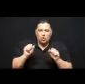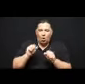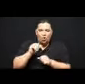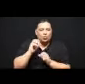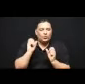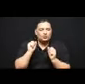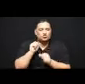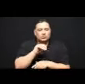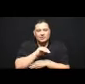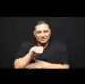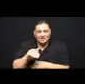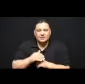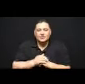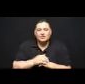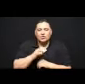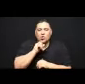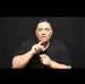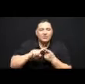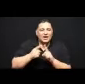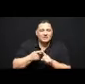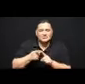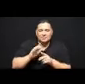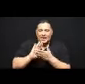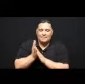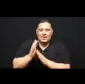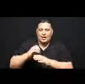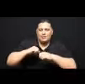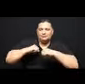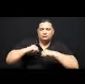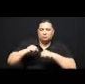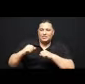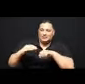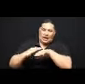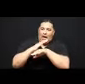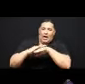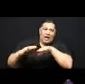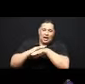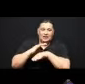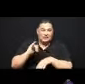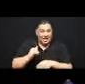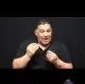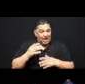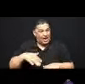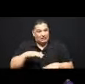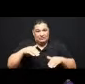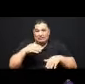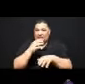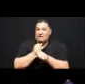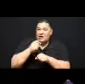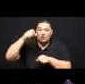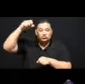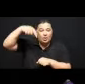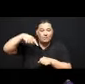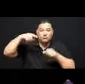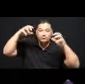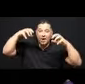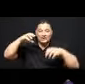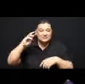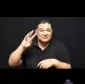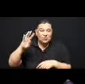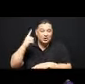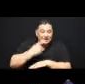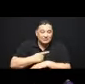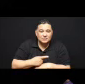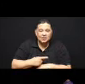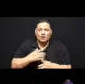the tide in a land that had not received a drop of rain in 64 days. Grateful for any rain shower,